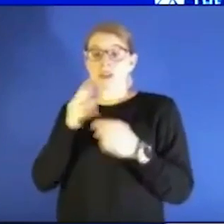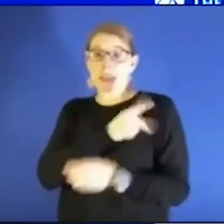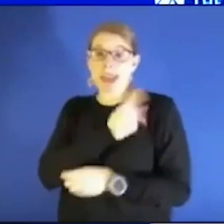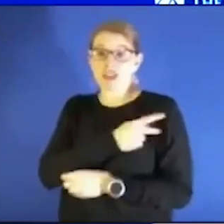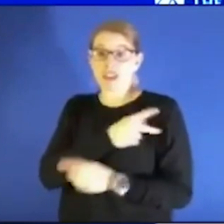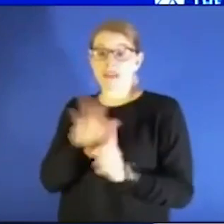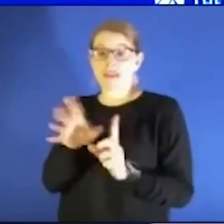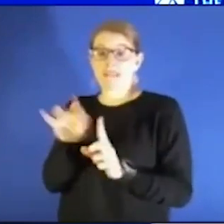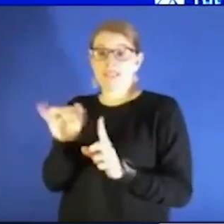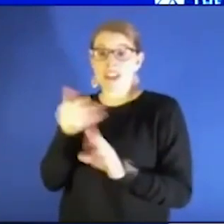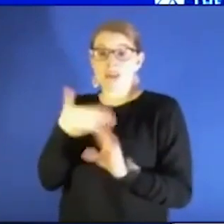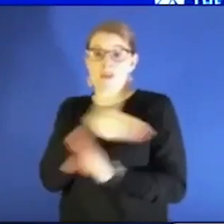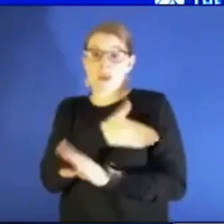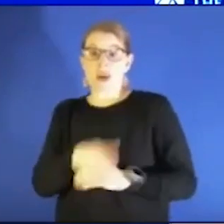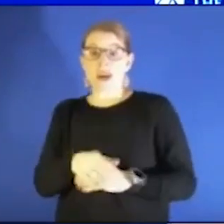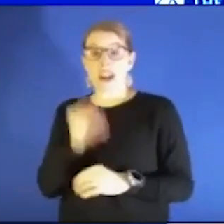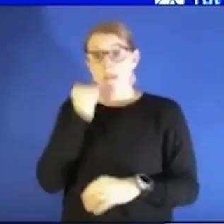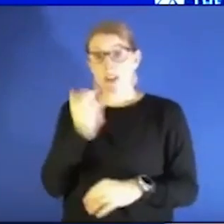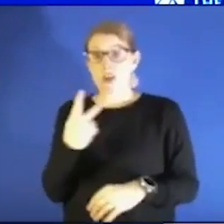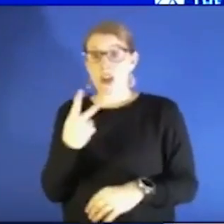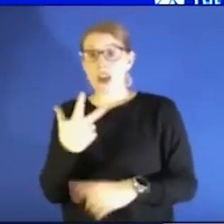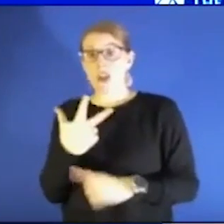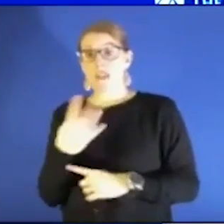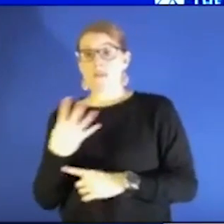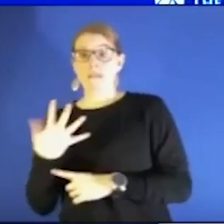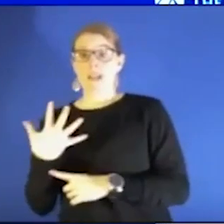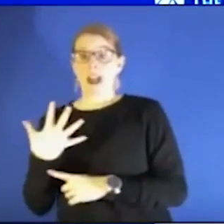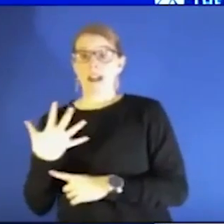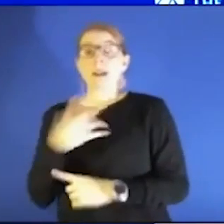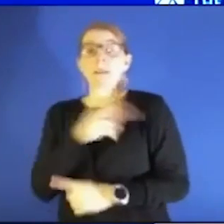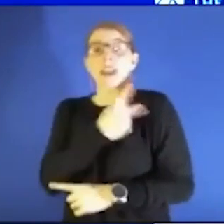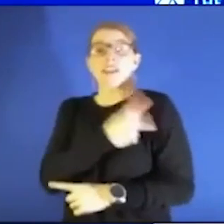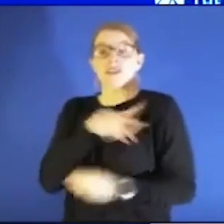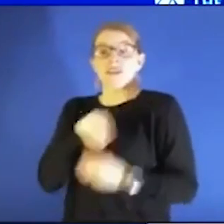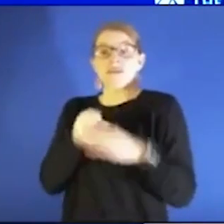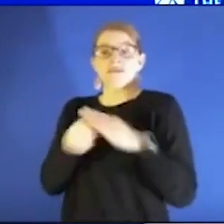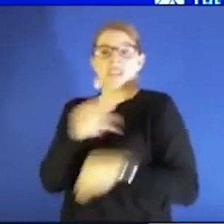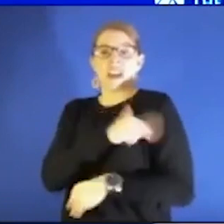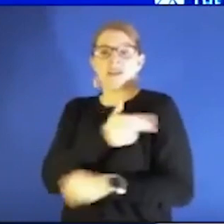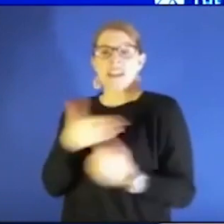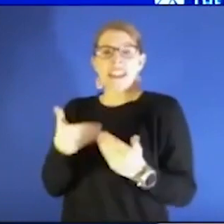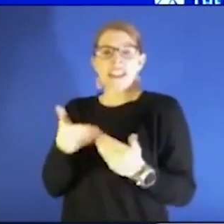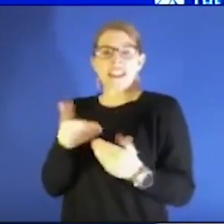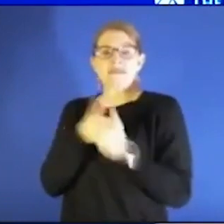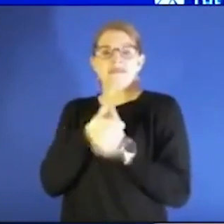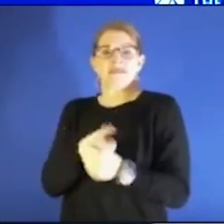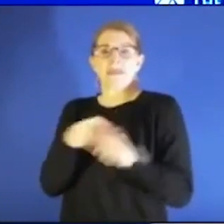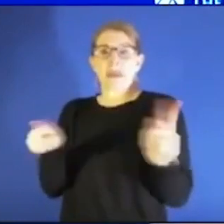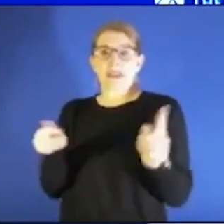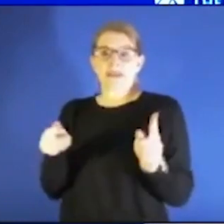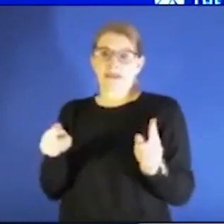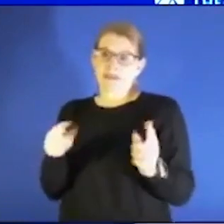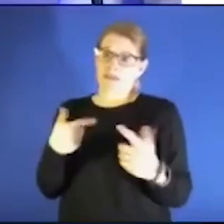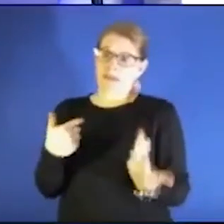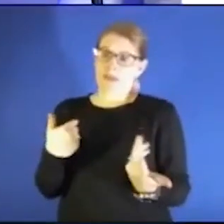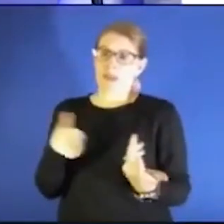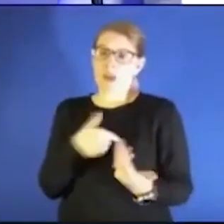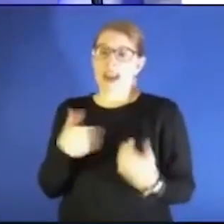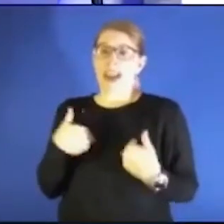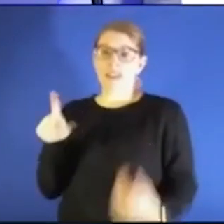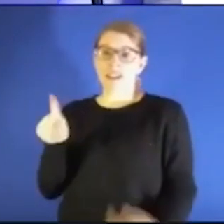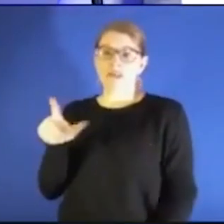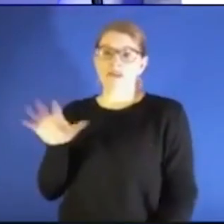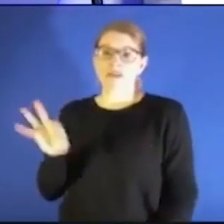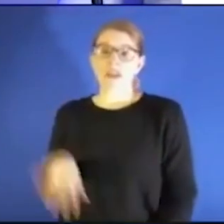patients. If you have 3 or 4 or 5 patients in the hospital, obviously that's easy to track that down, but with 100 and some, it's very difficult. Yeah, that makes sense. Arietta